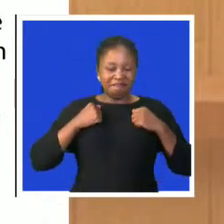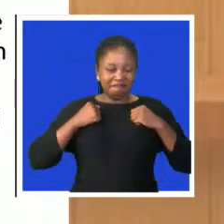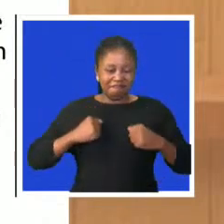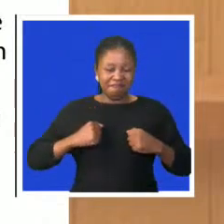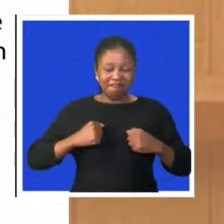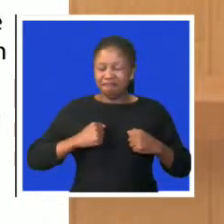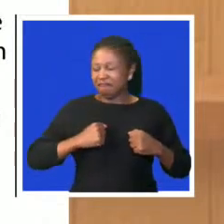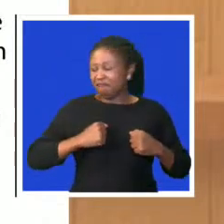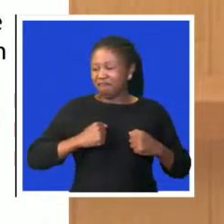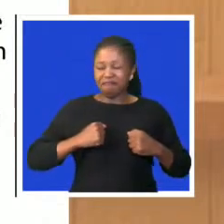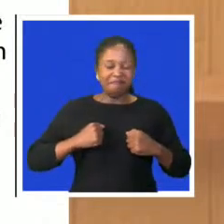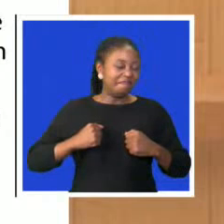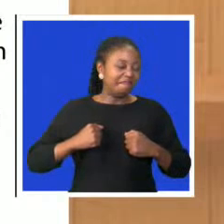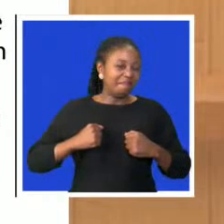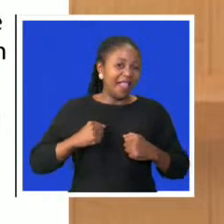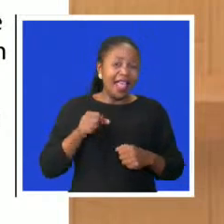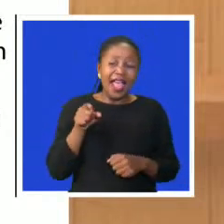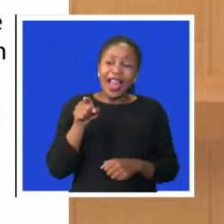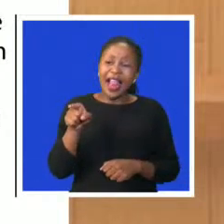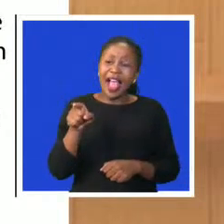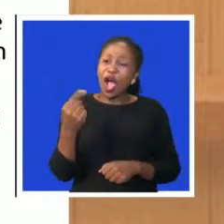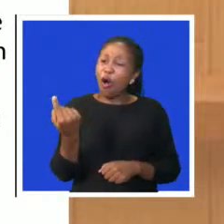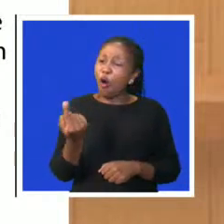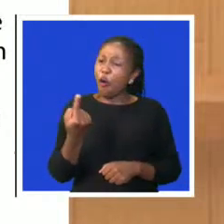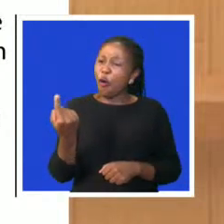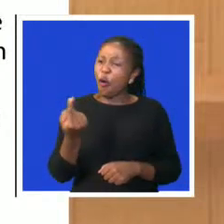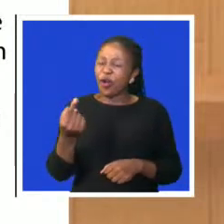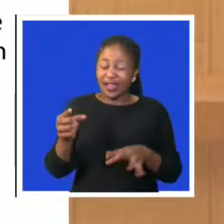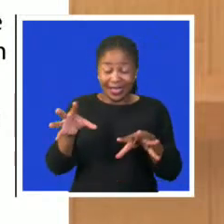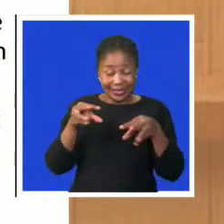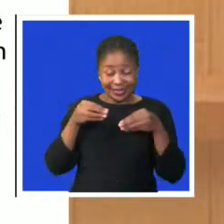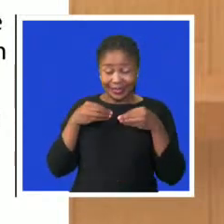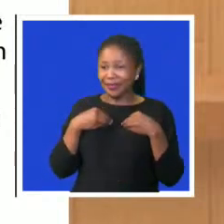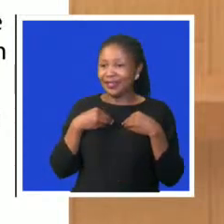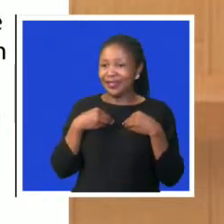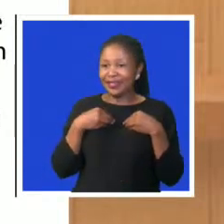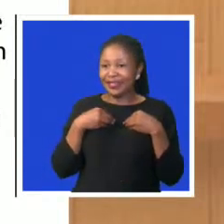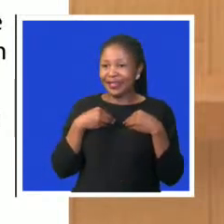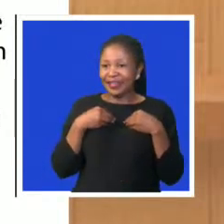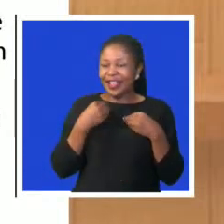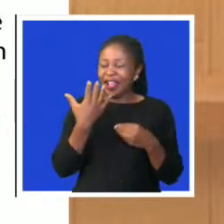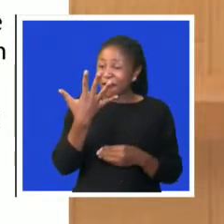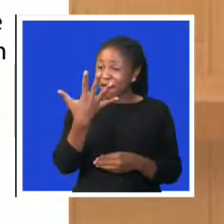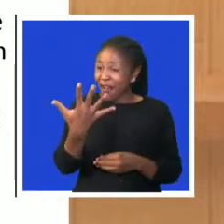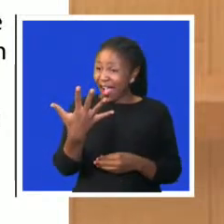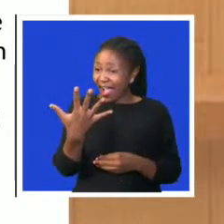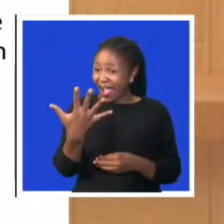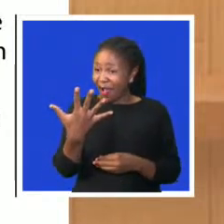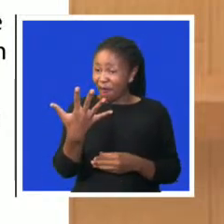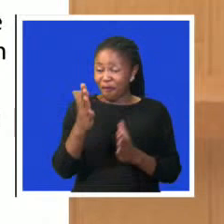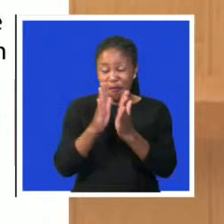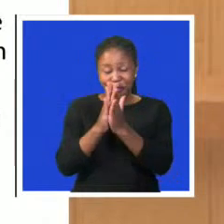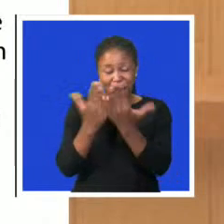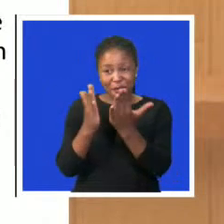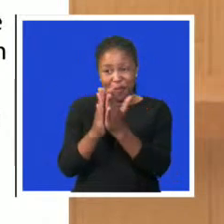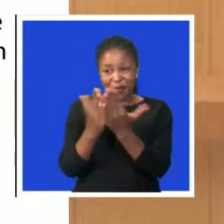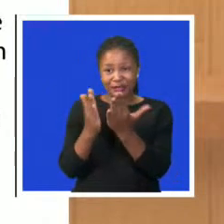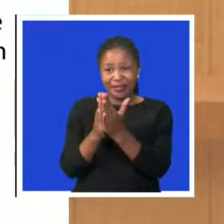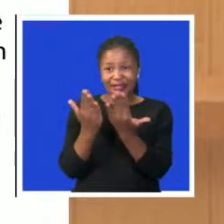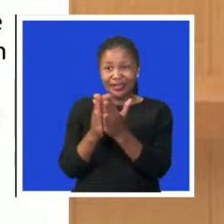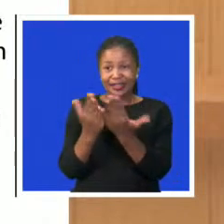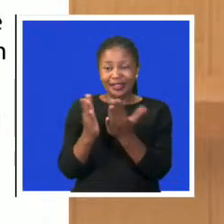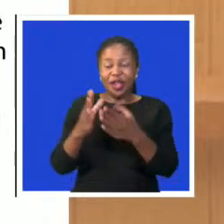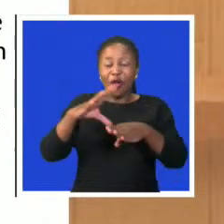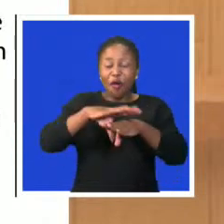Old Testament. Remember, dear Lena, we said the first 5 books, which is the Torah or also